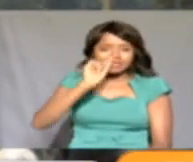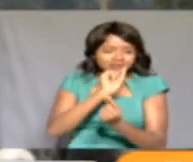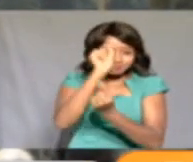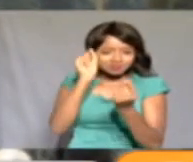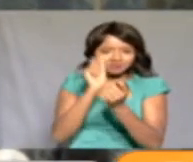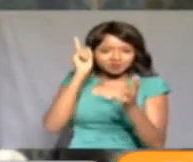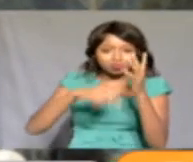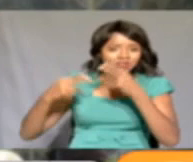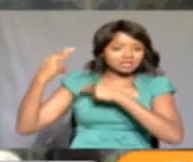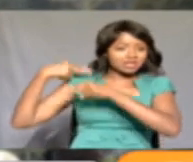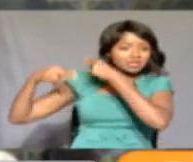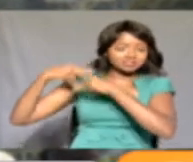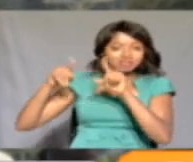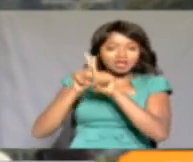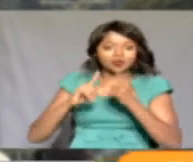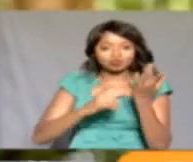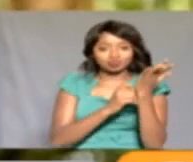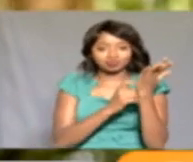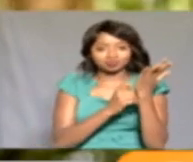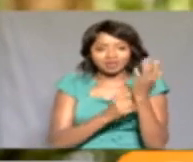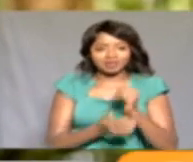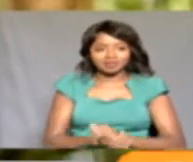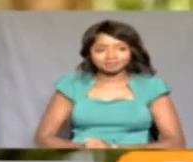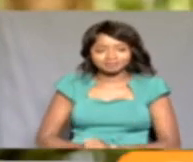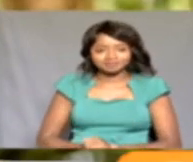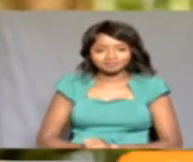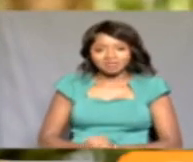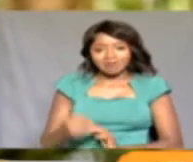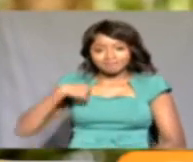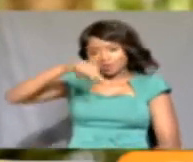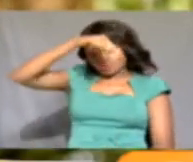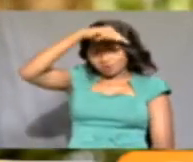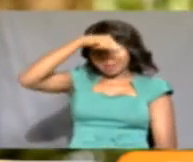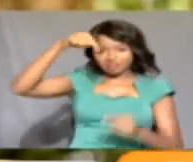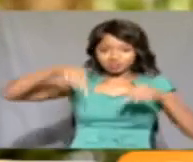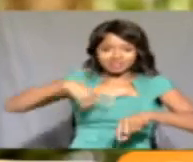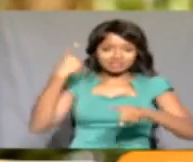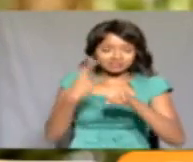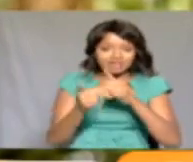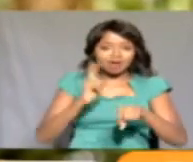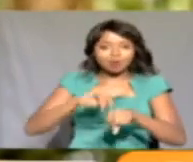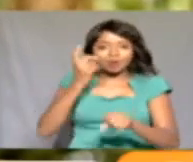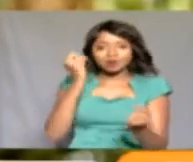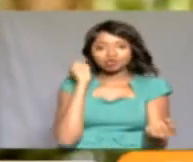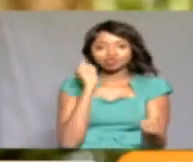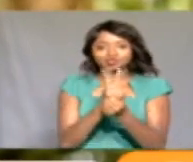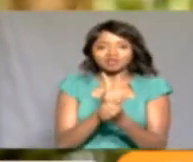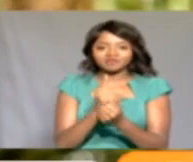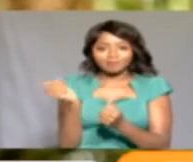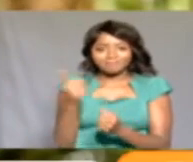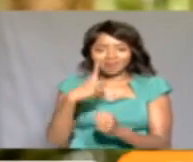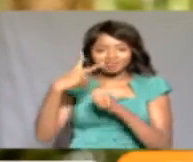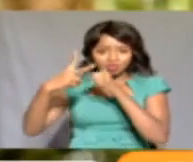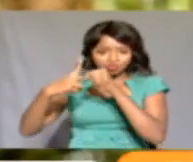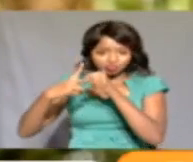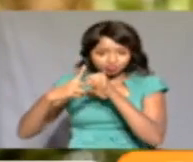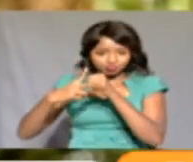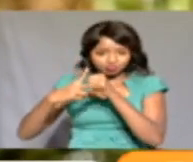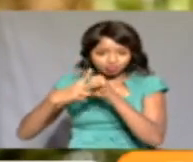in history and Kiswahili. We'll be graduating this year on 12th July. That